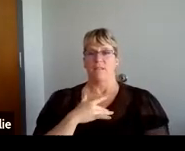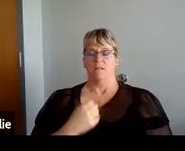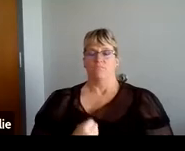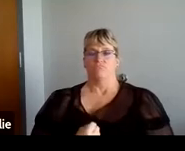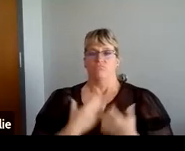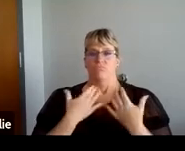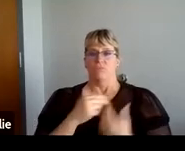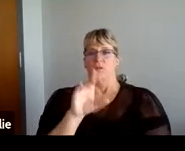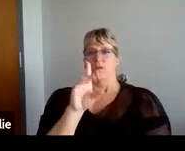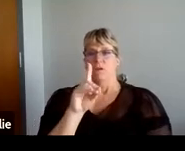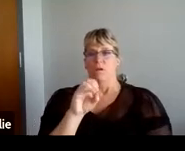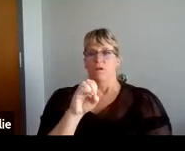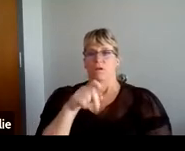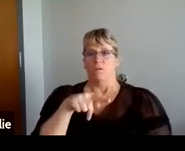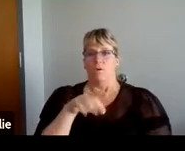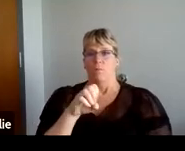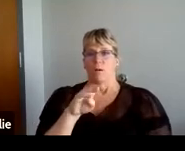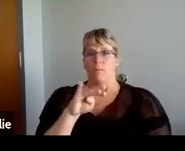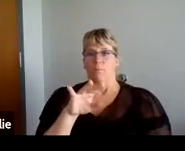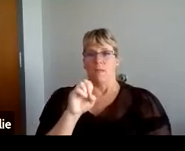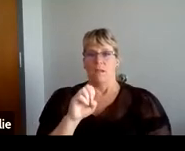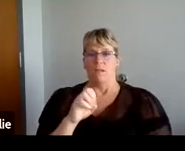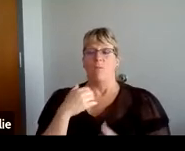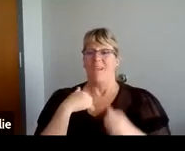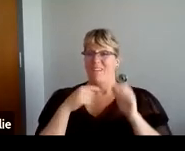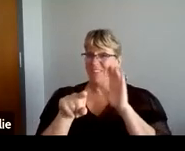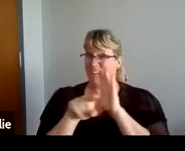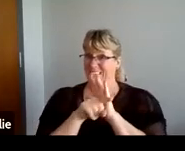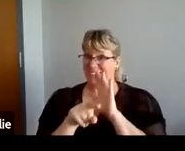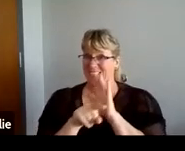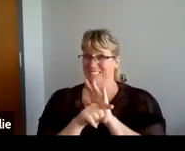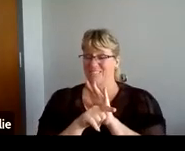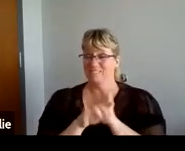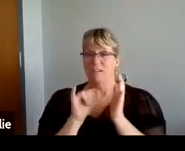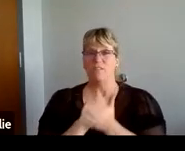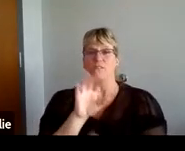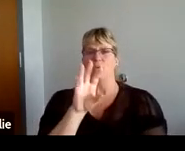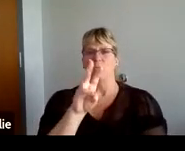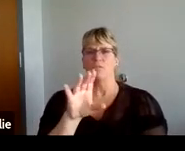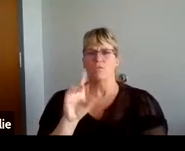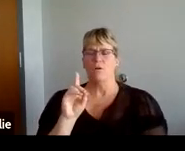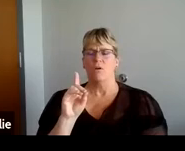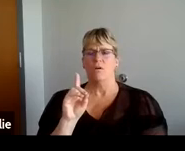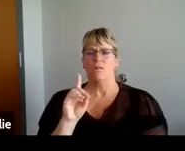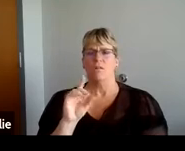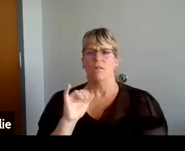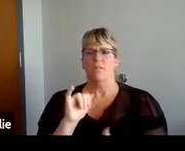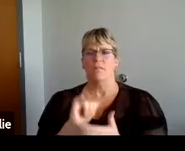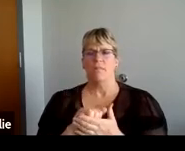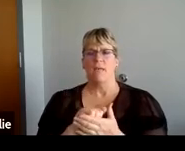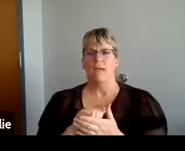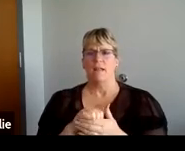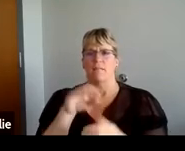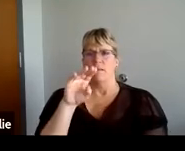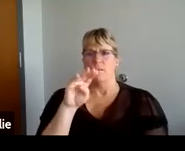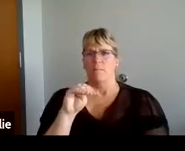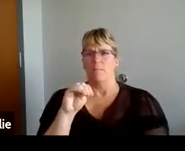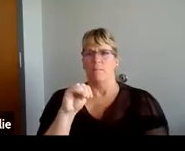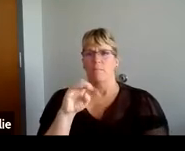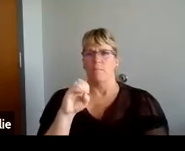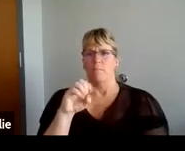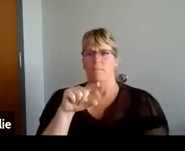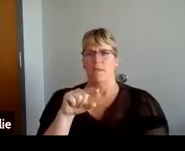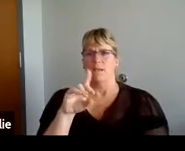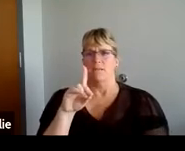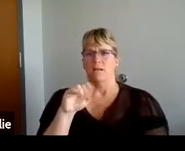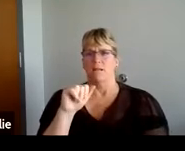dopamine release. Then we have the negative enforcers of withdrawal that go into the amygdala, and the amygdala goes